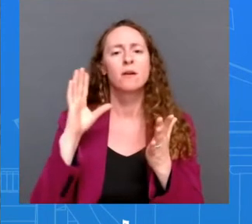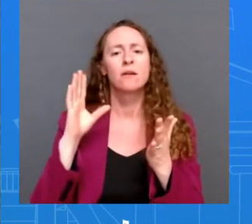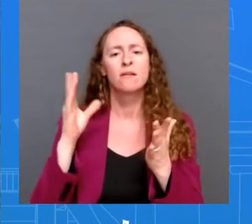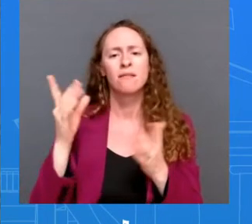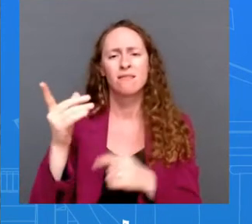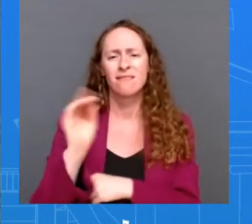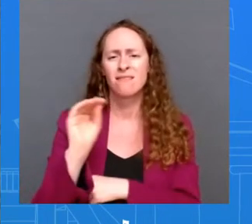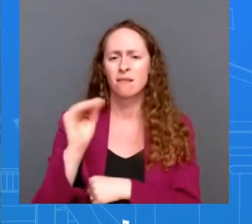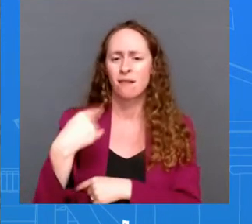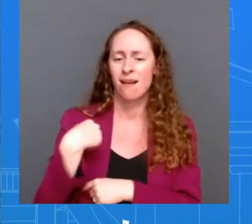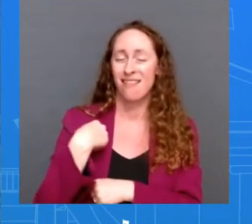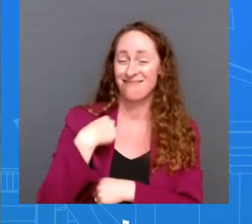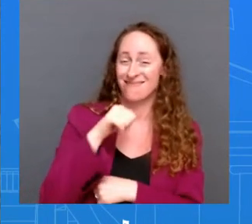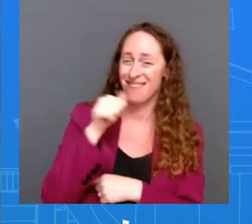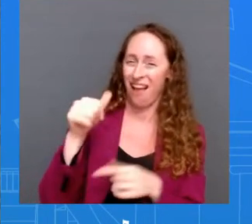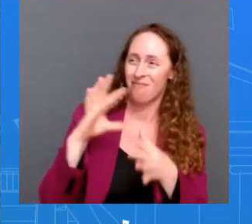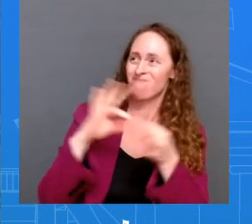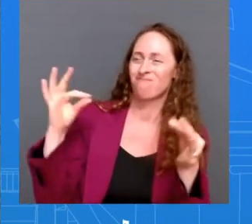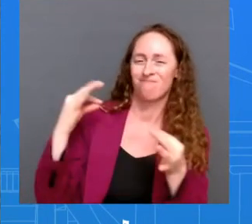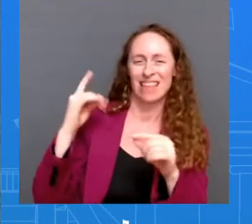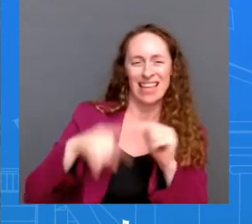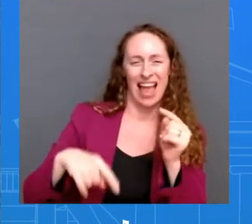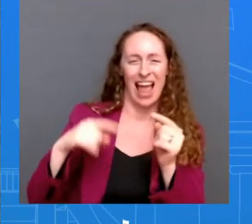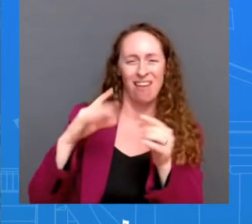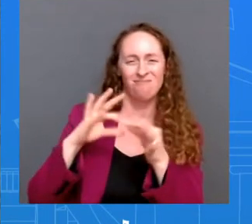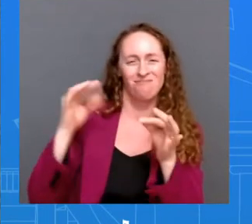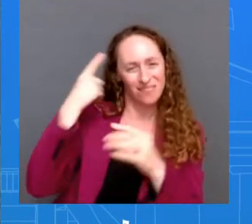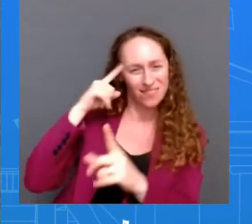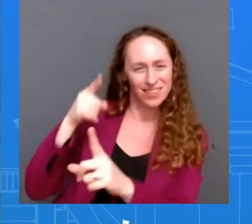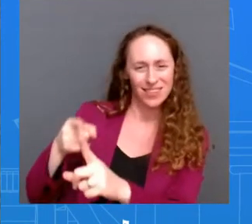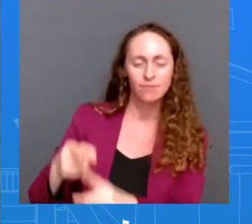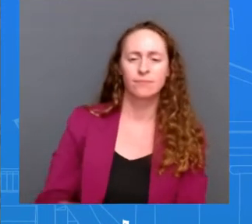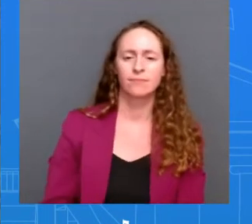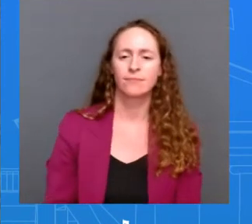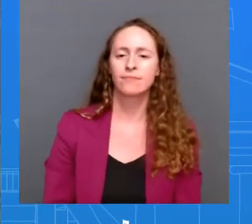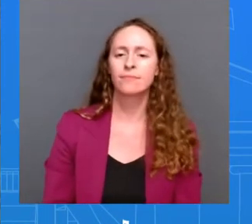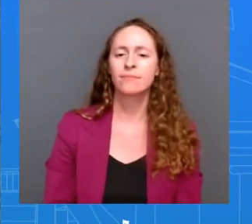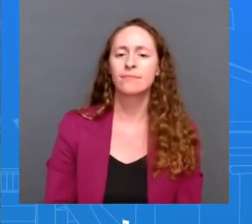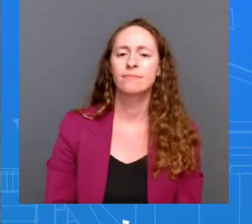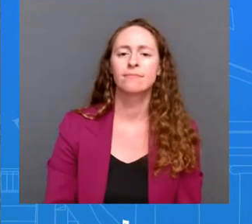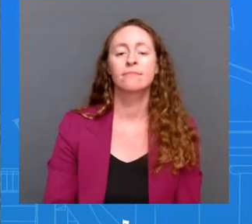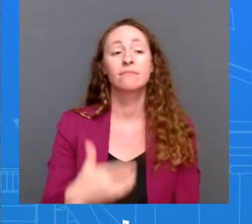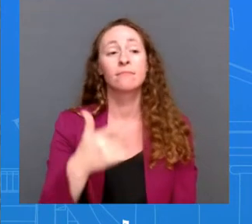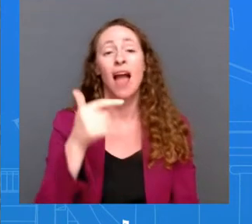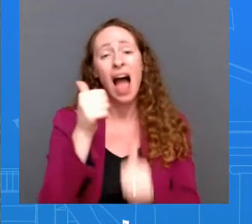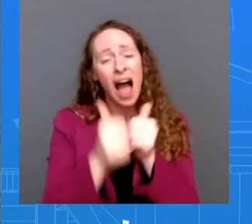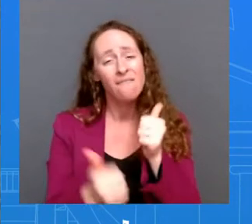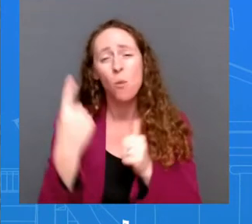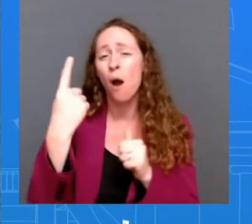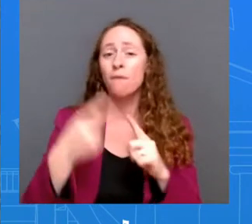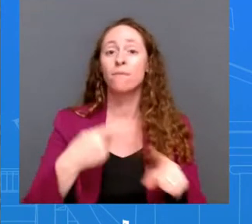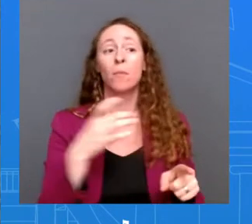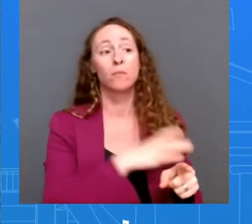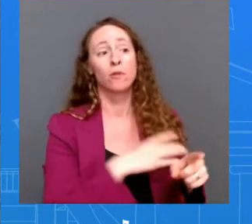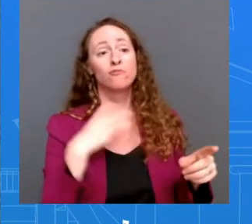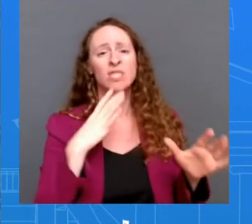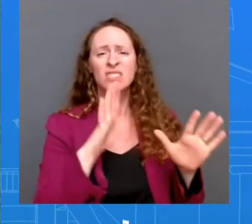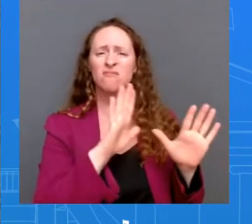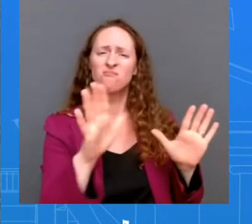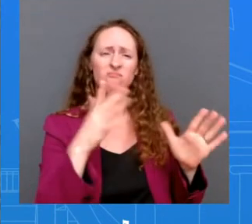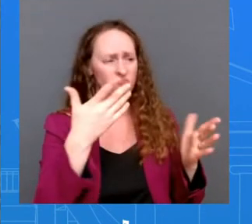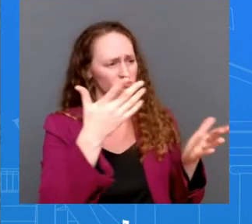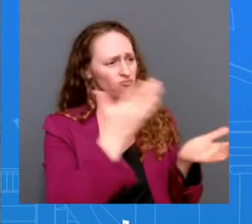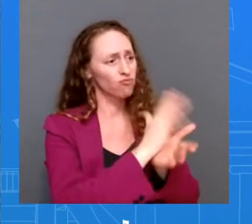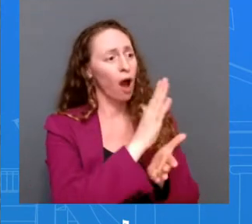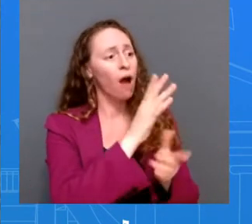travel overseas, and that includes Taiwan. And they have both parties have just this